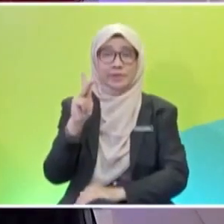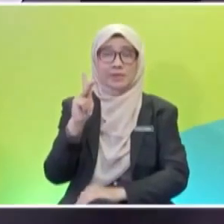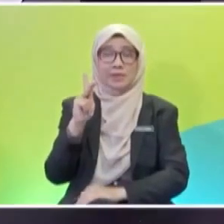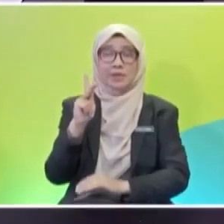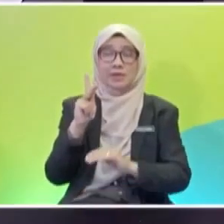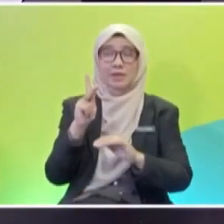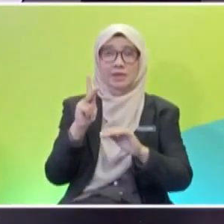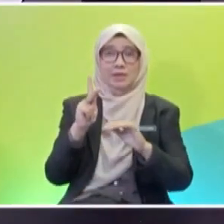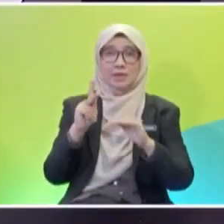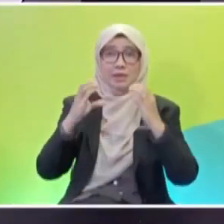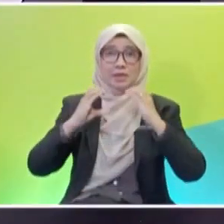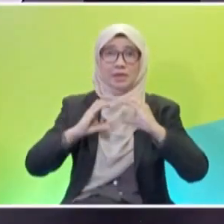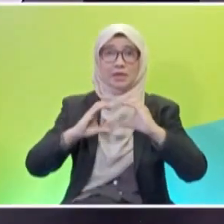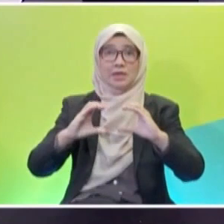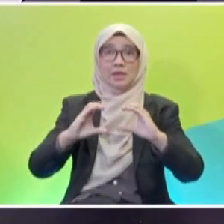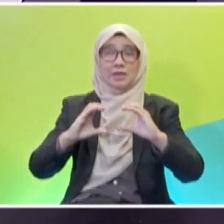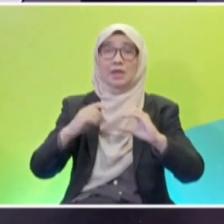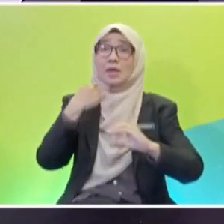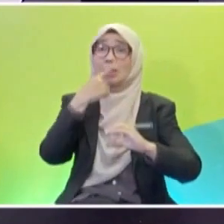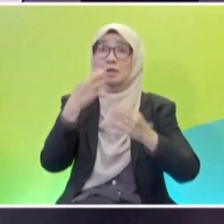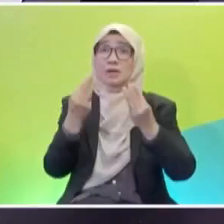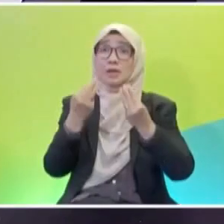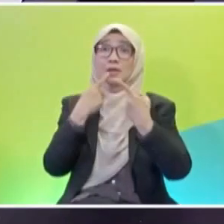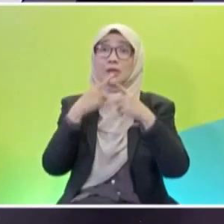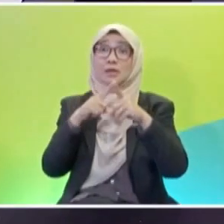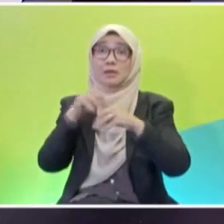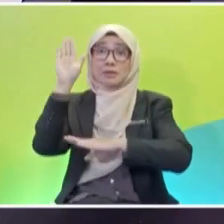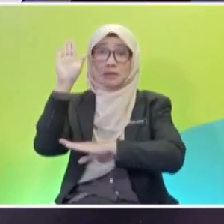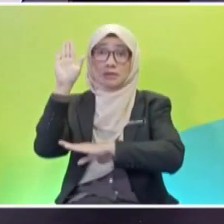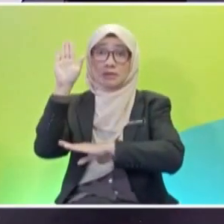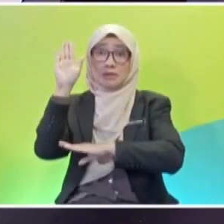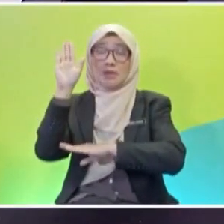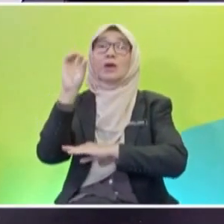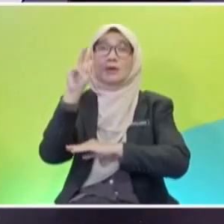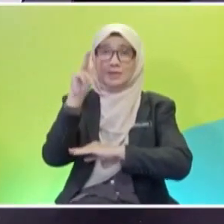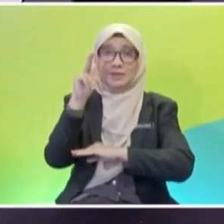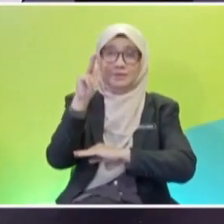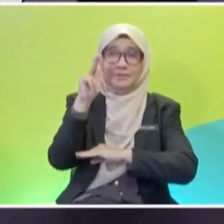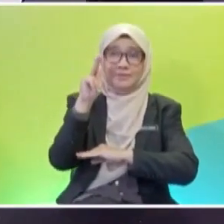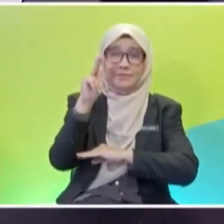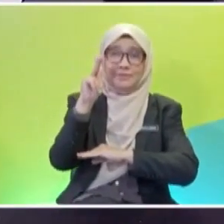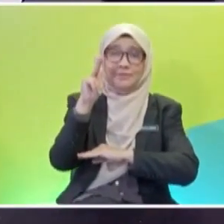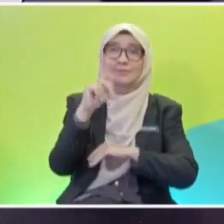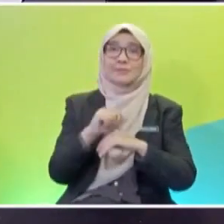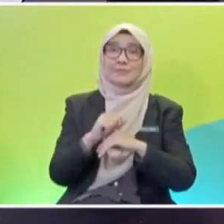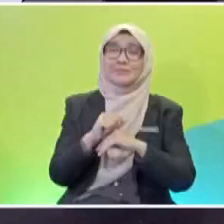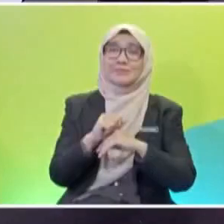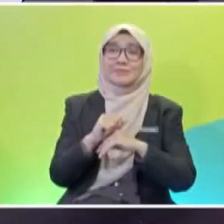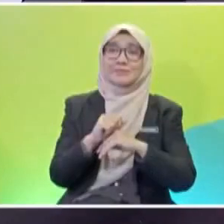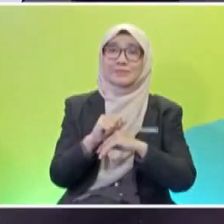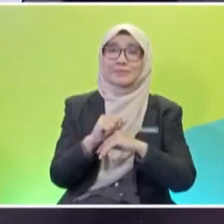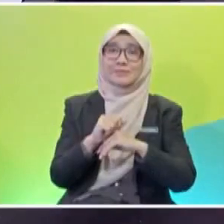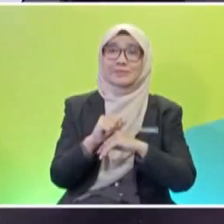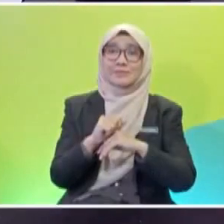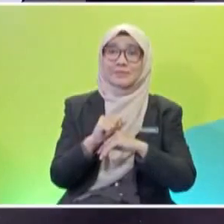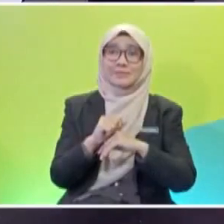we have a volunteer again? Any volunteers? Only 5 words. Yes, only 5 words. Okay, we have